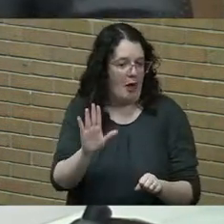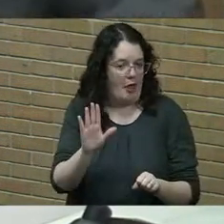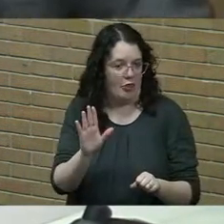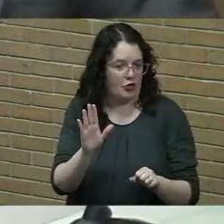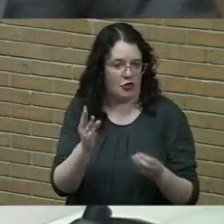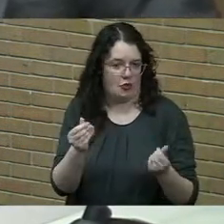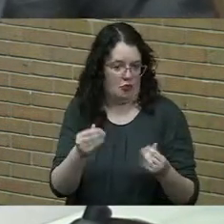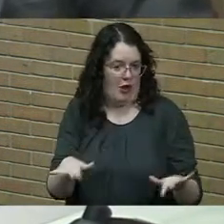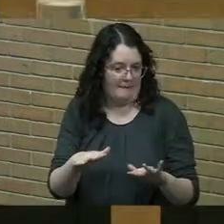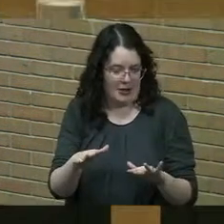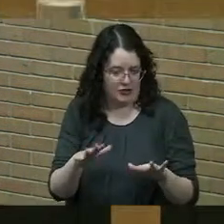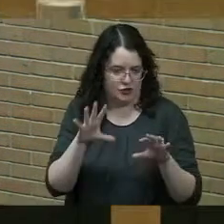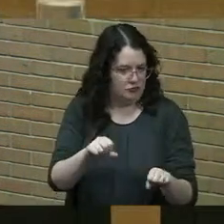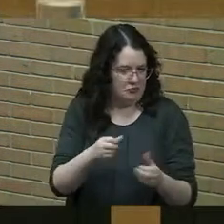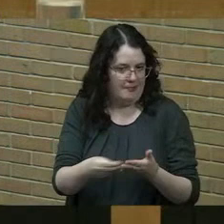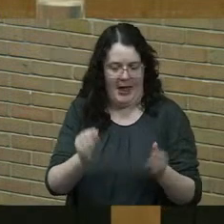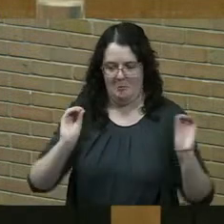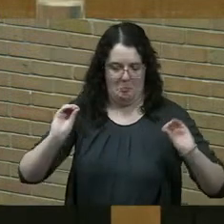Good clarification.